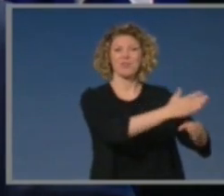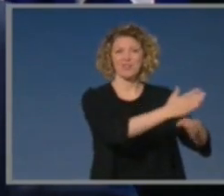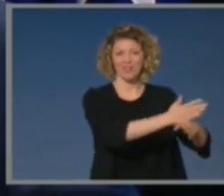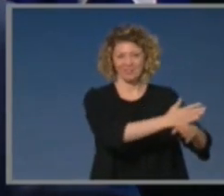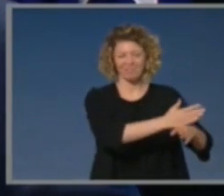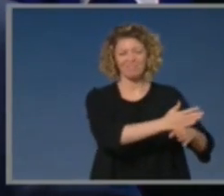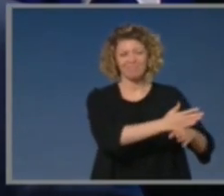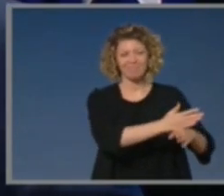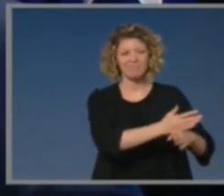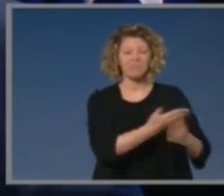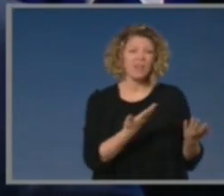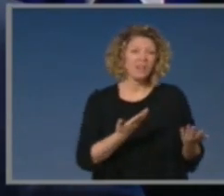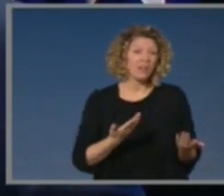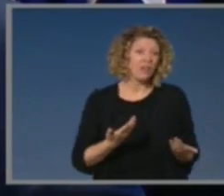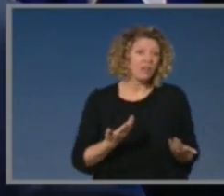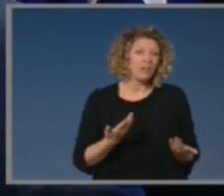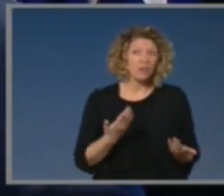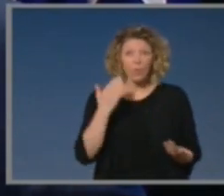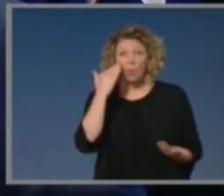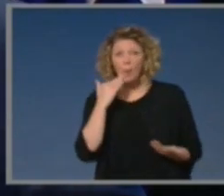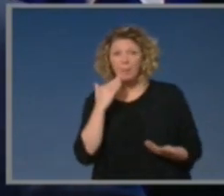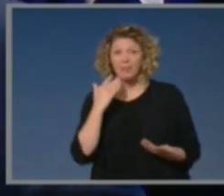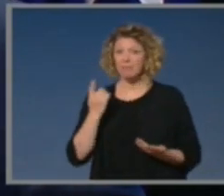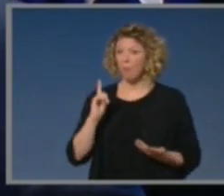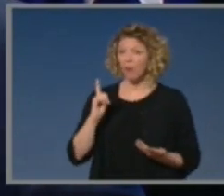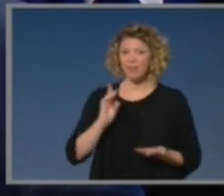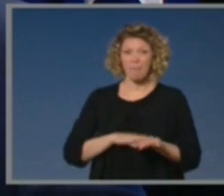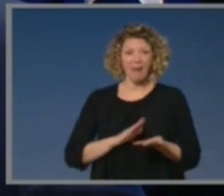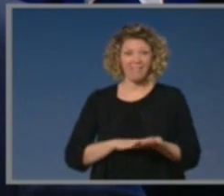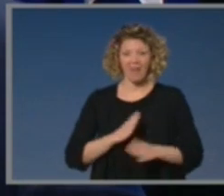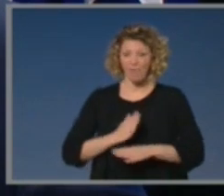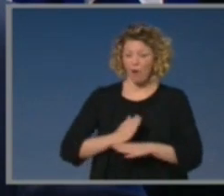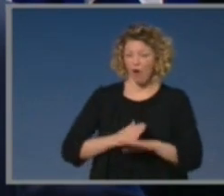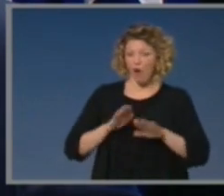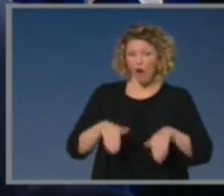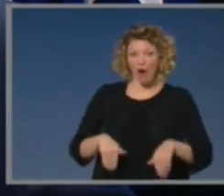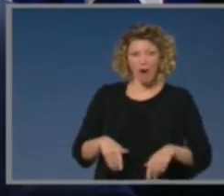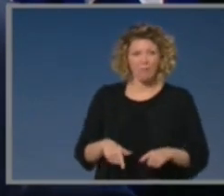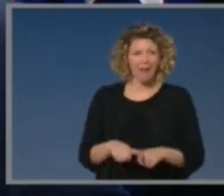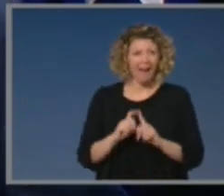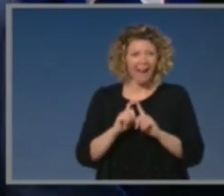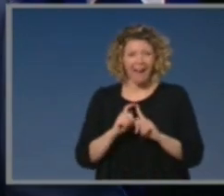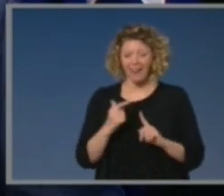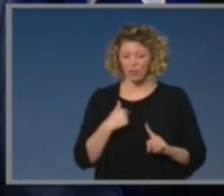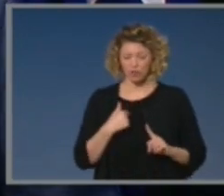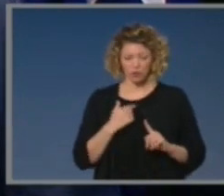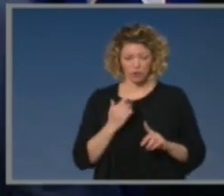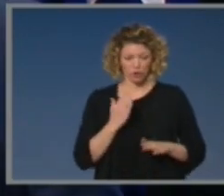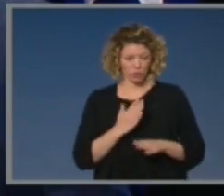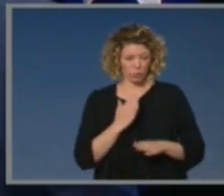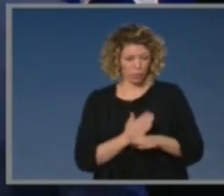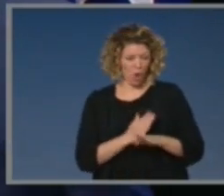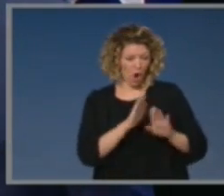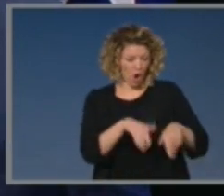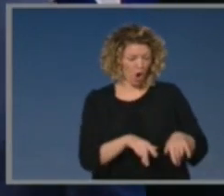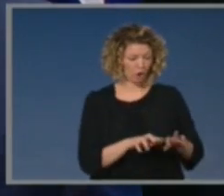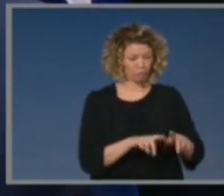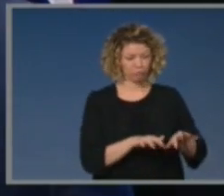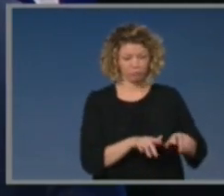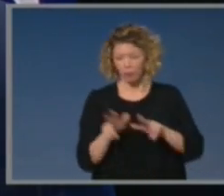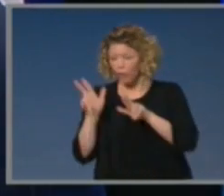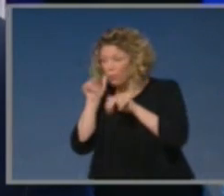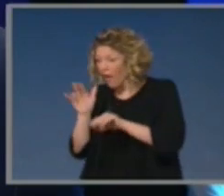affected by that with school closures. And even if they're trying to work from home while at the same time looking after kids, it's